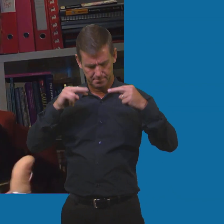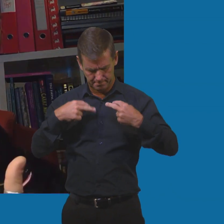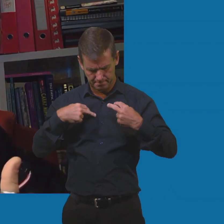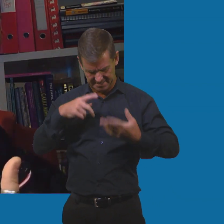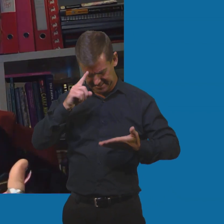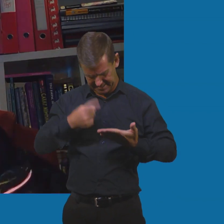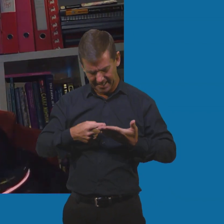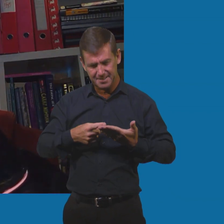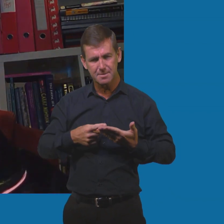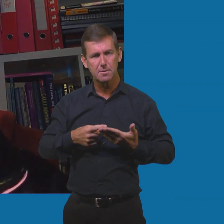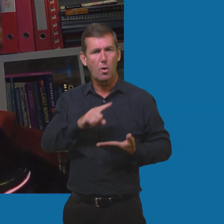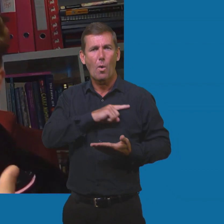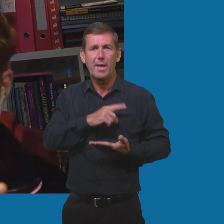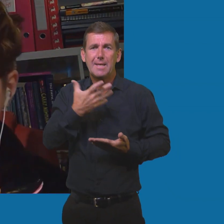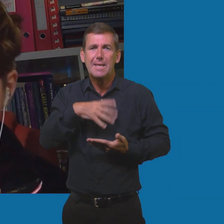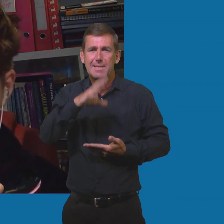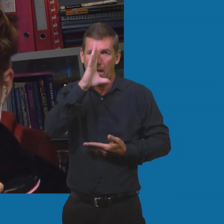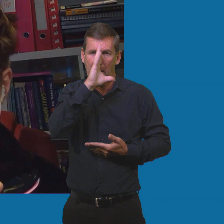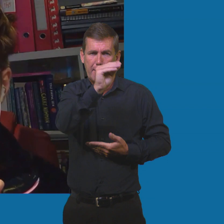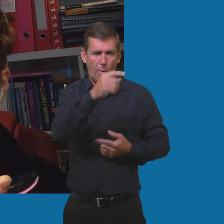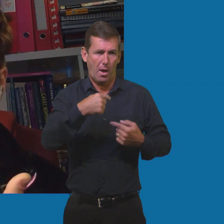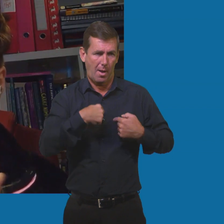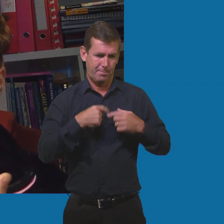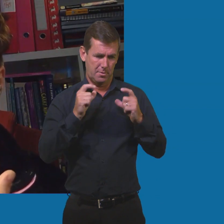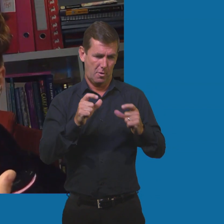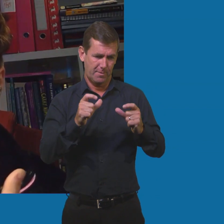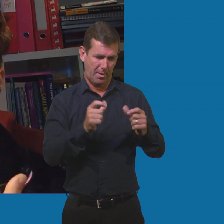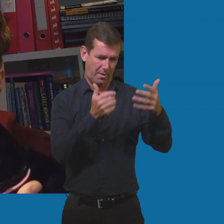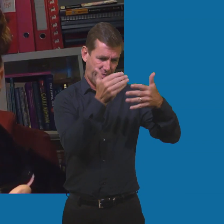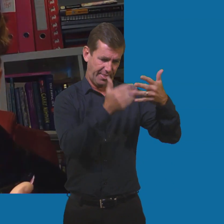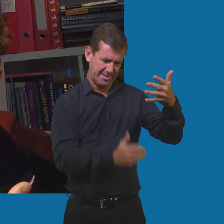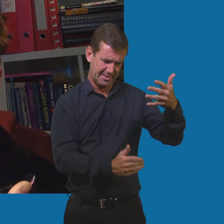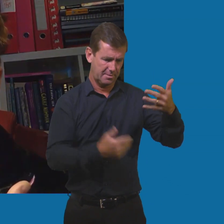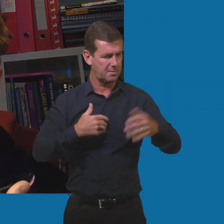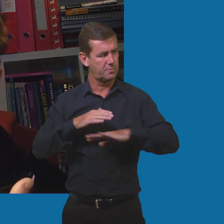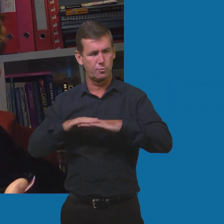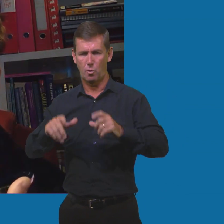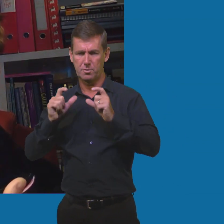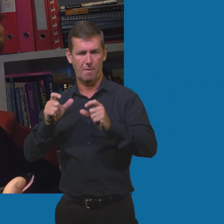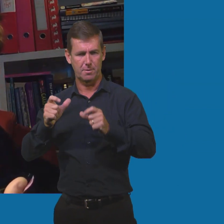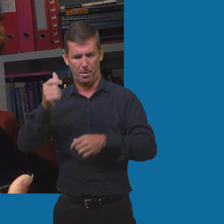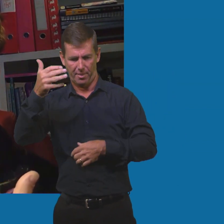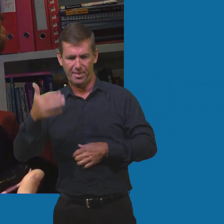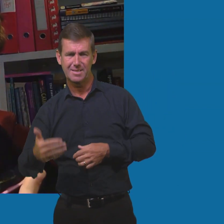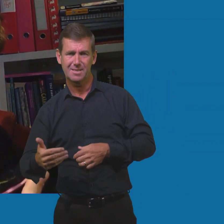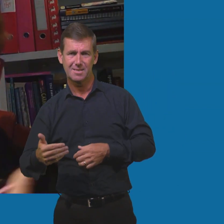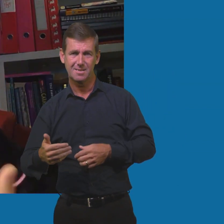able to communicate what we're comfortable with, what we're not comfortable with. The onus shouldn't be on us to educate, but to an